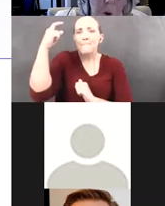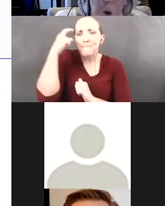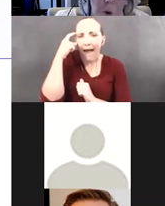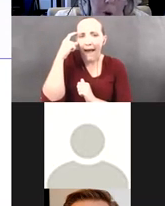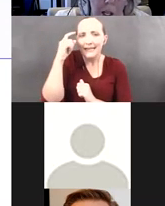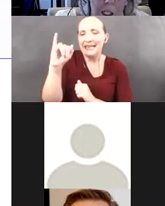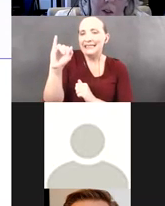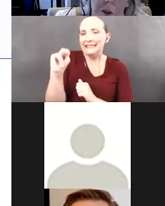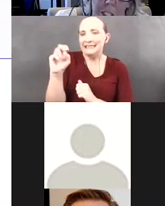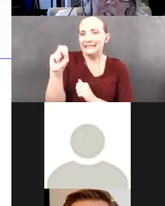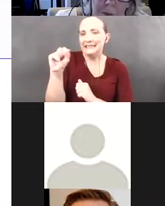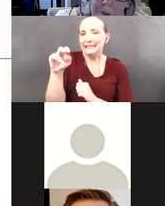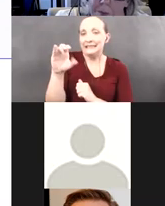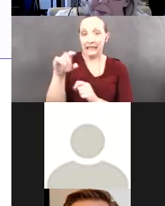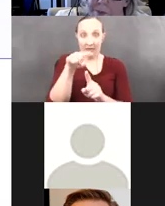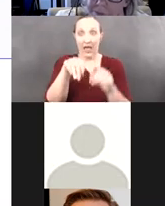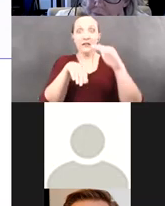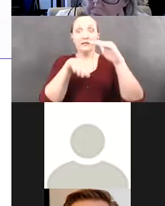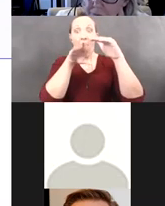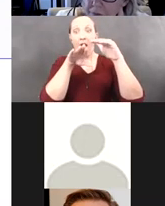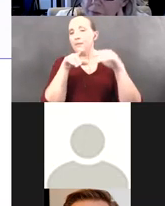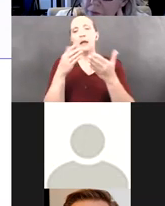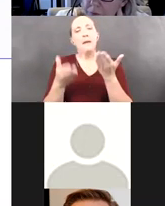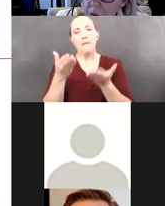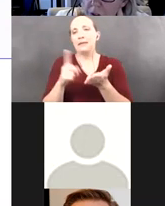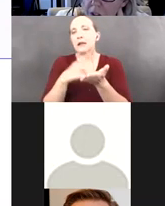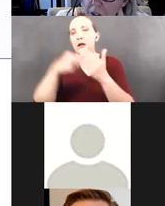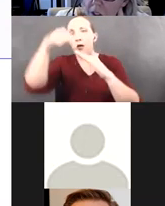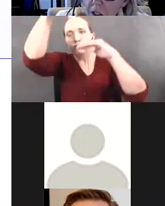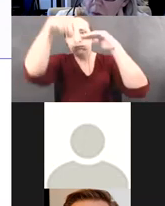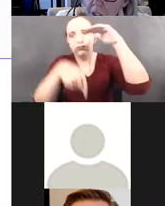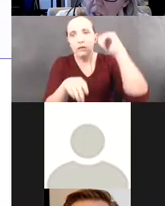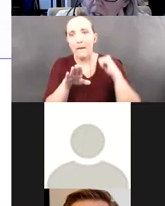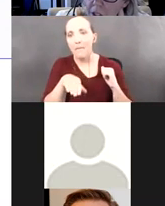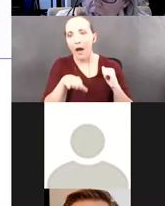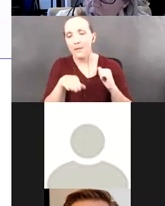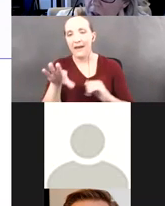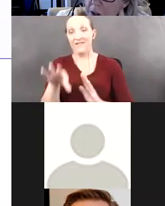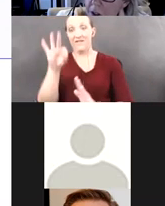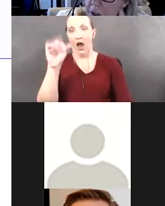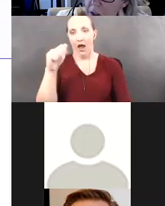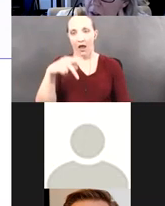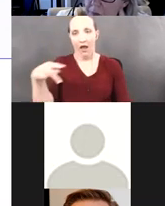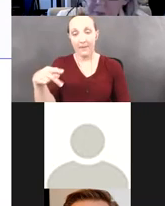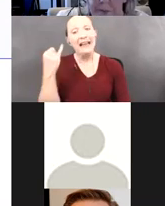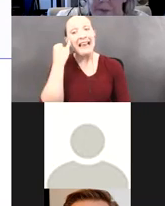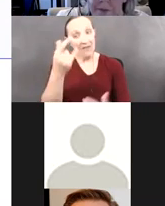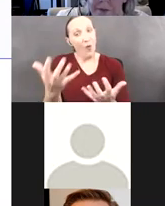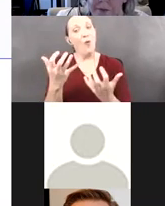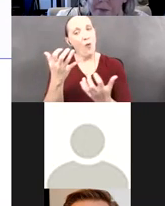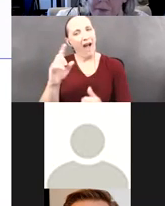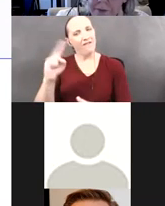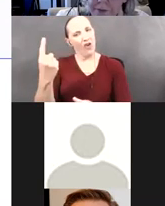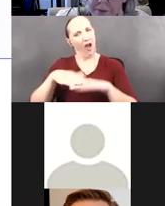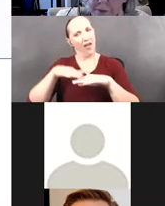Tal vez no screen, está so you may need to localizado scroll down to the bottom in arriba de la order to página. find Tal vez it. tiene que arrastrar If you would abajo like para it to appear at encontrarla. the top of the Si quiere que screen,